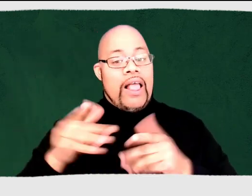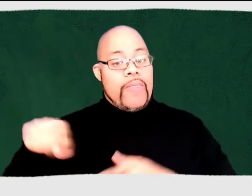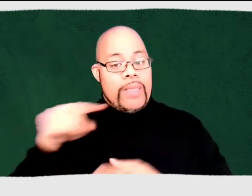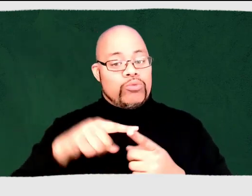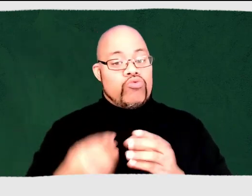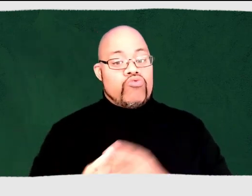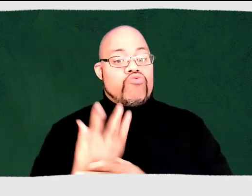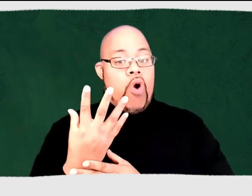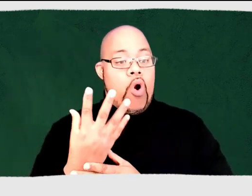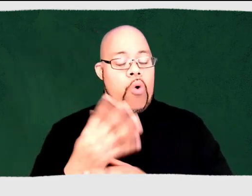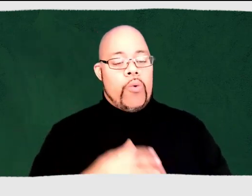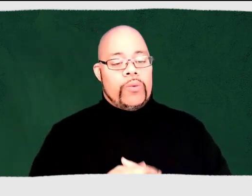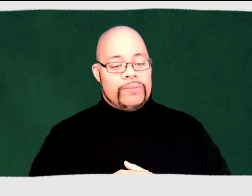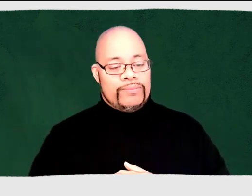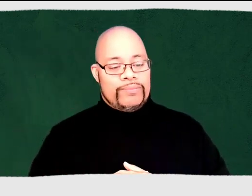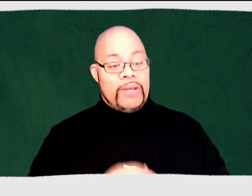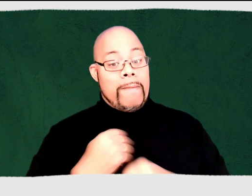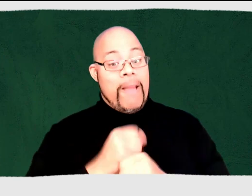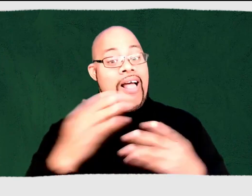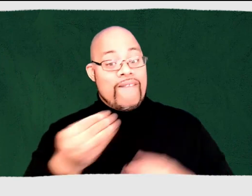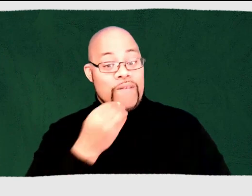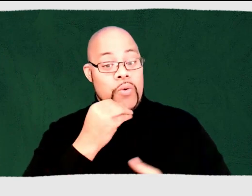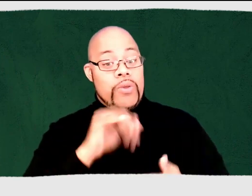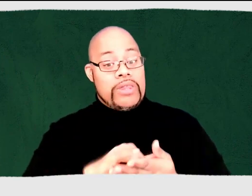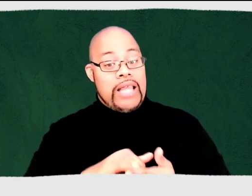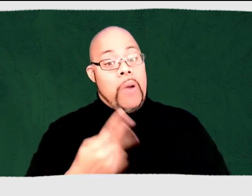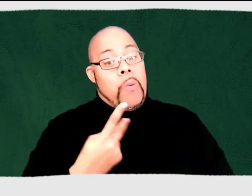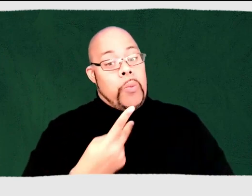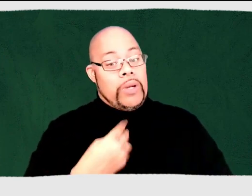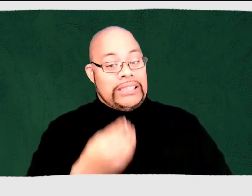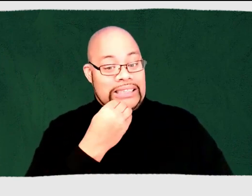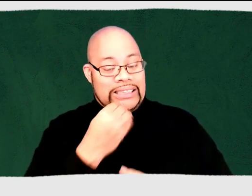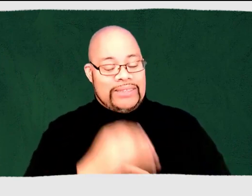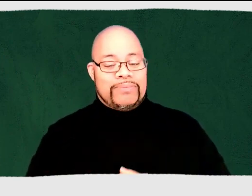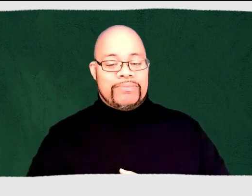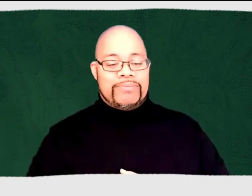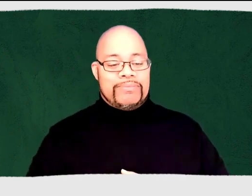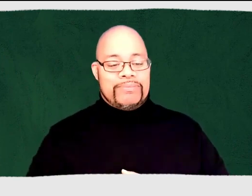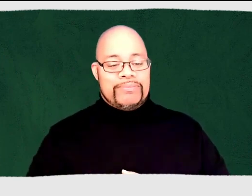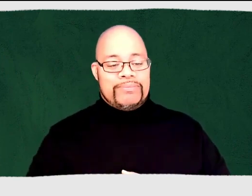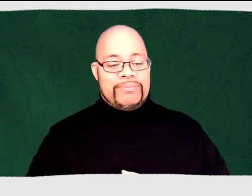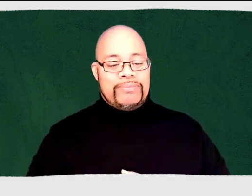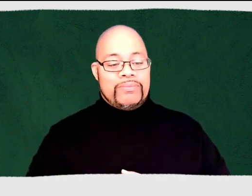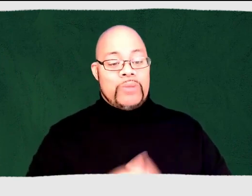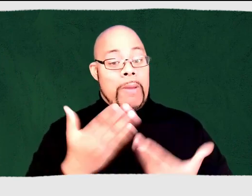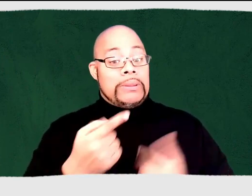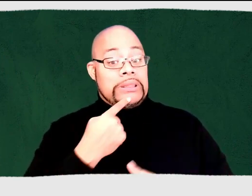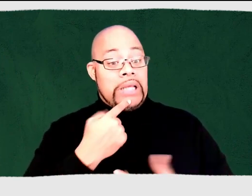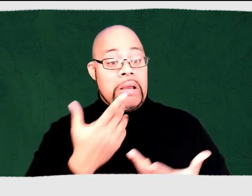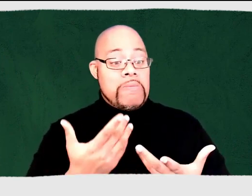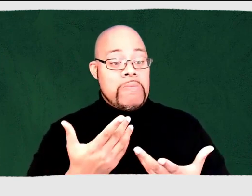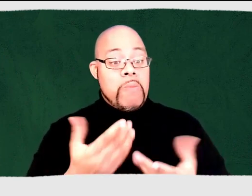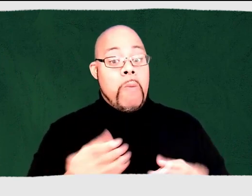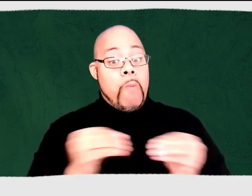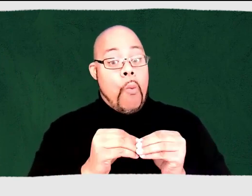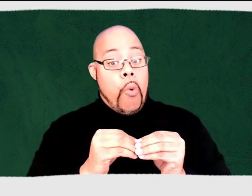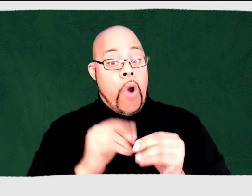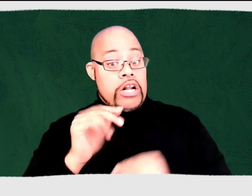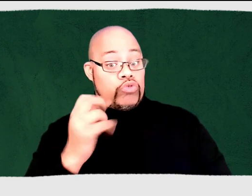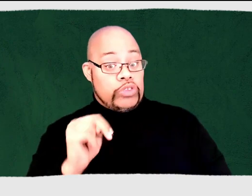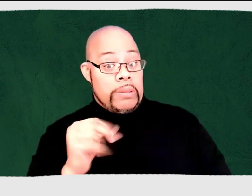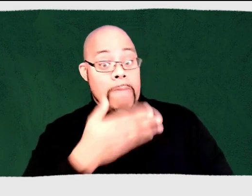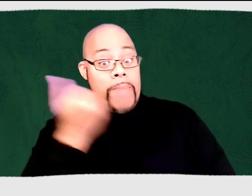grow, prosper, and make a lot of the food that you and I eat. So you might say, wow, the more nitrogen, the